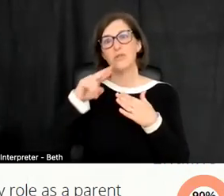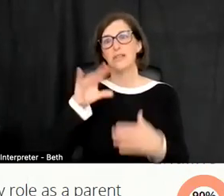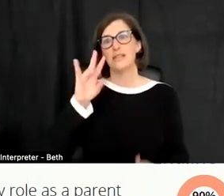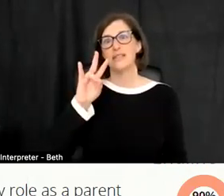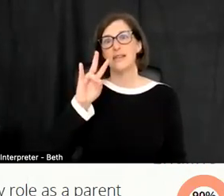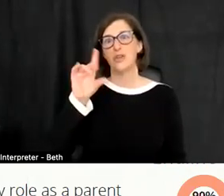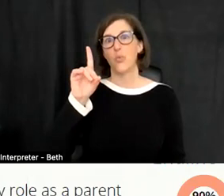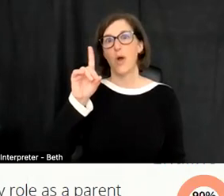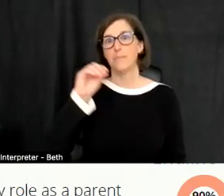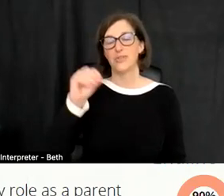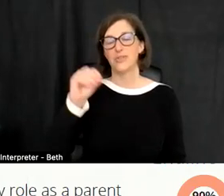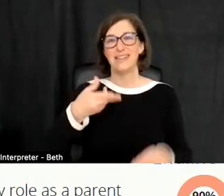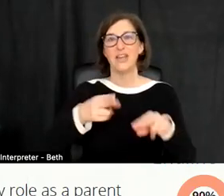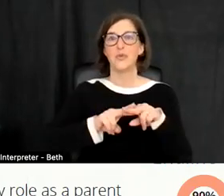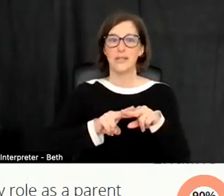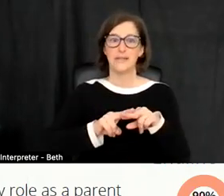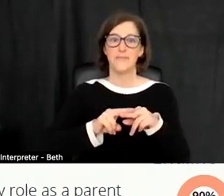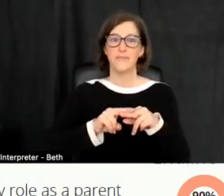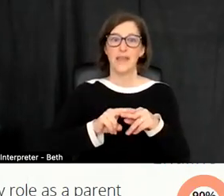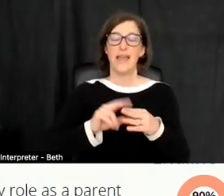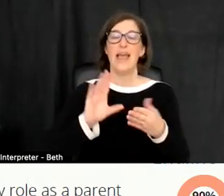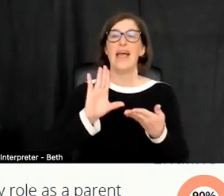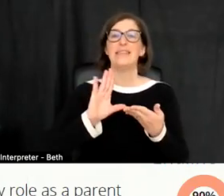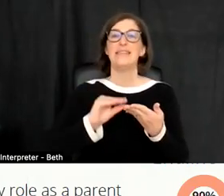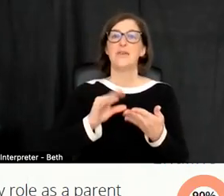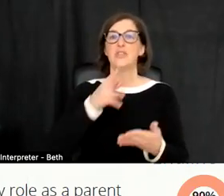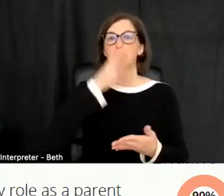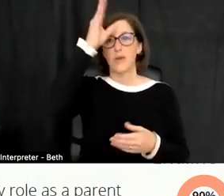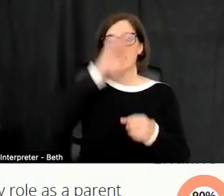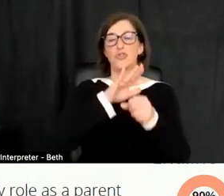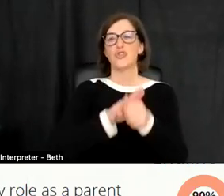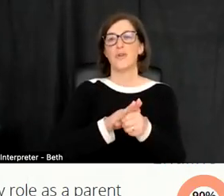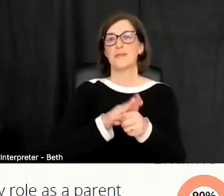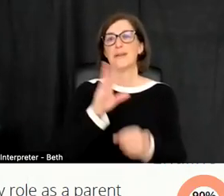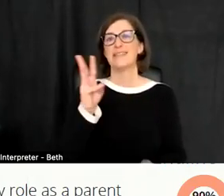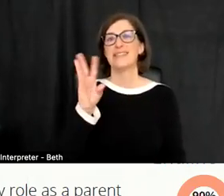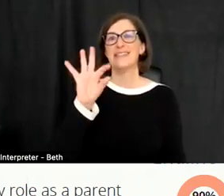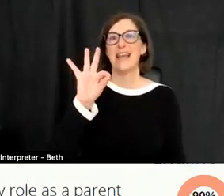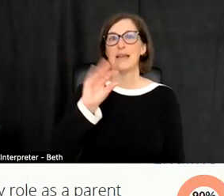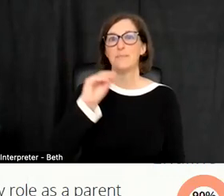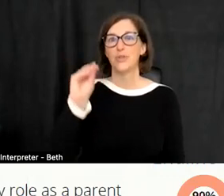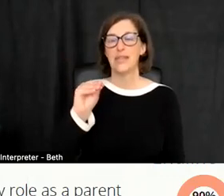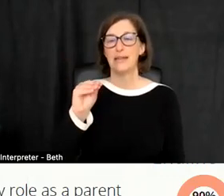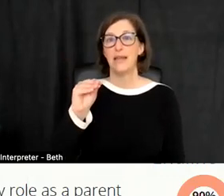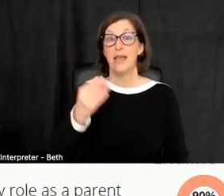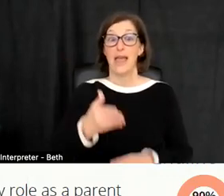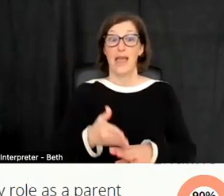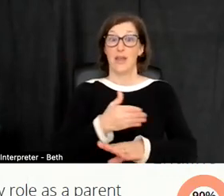increase. And then there was decreased parental stress by 69% and improved resilience